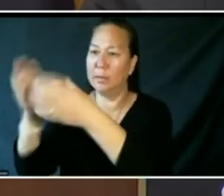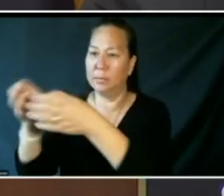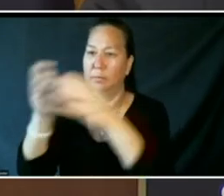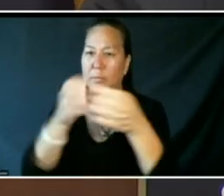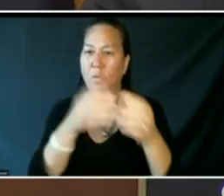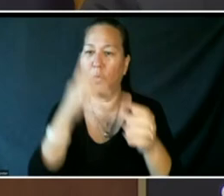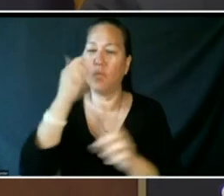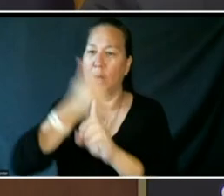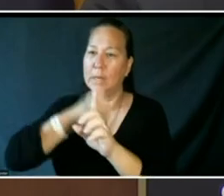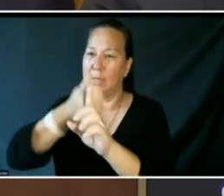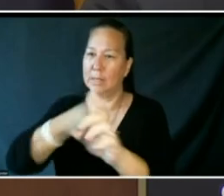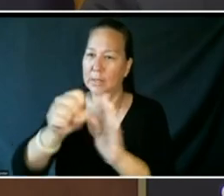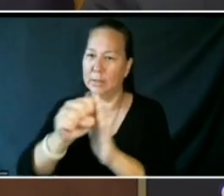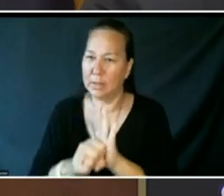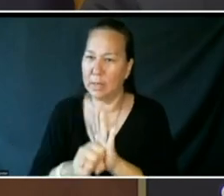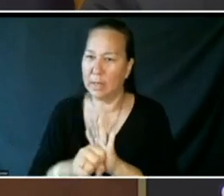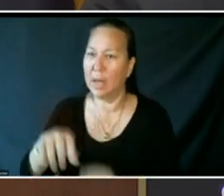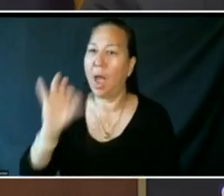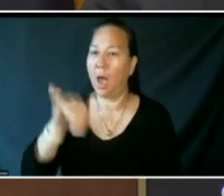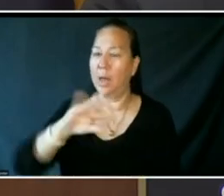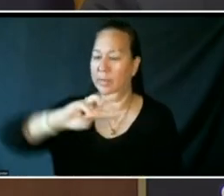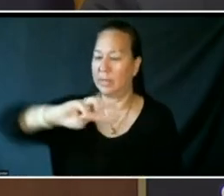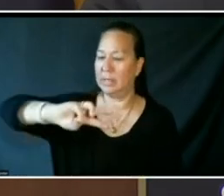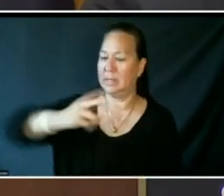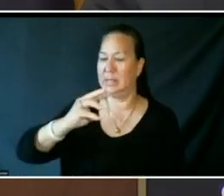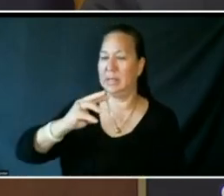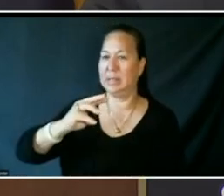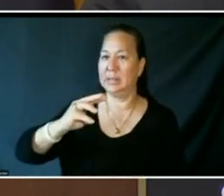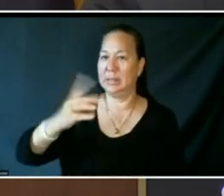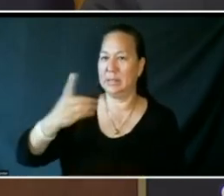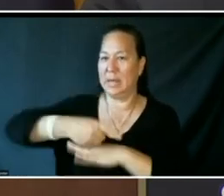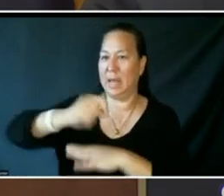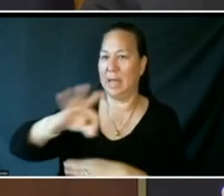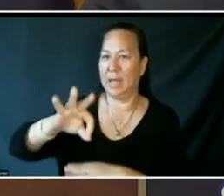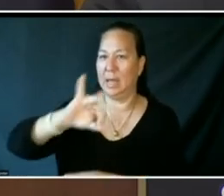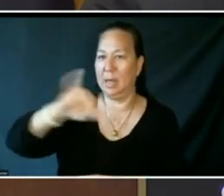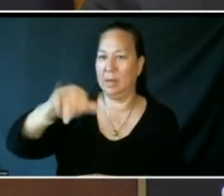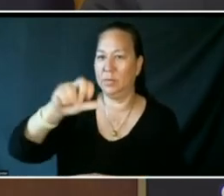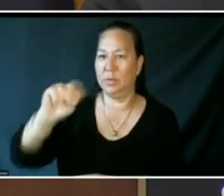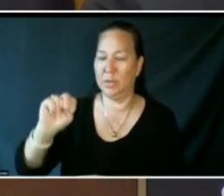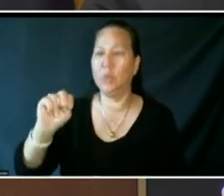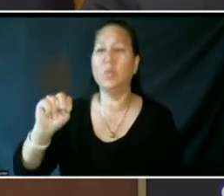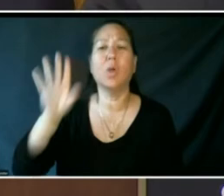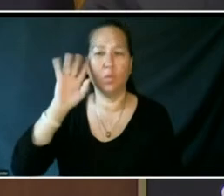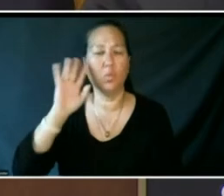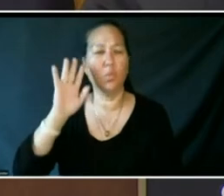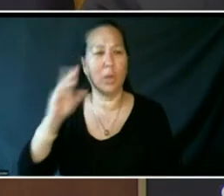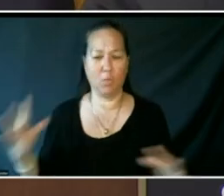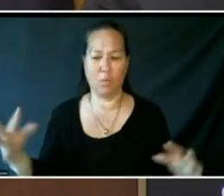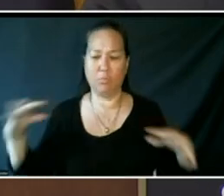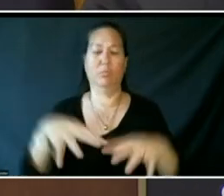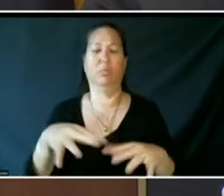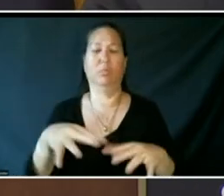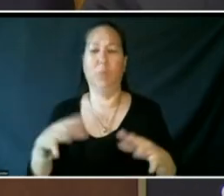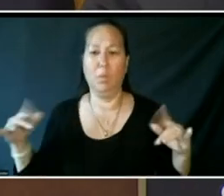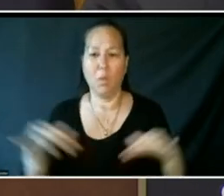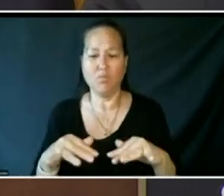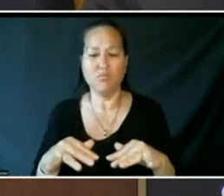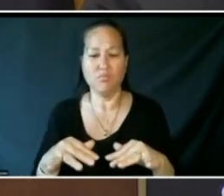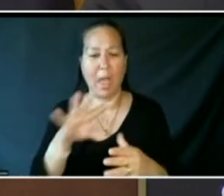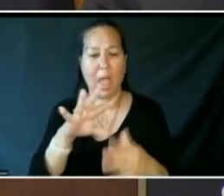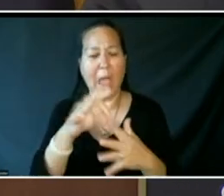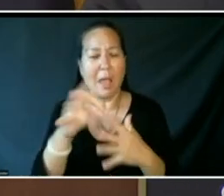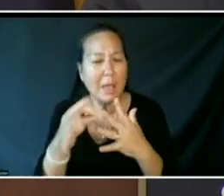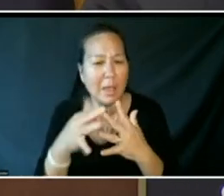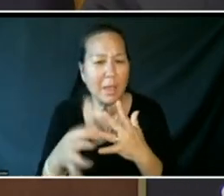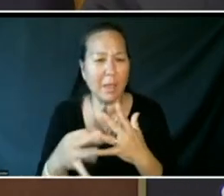the 6th day of January, Congress meets in a joint session to count those votes, and the winner of the Electoral College vote becomes the president.